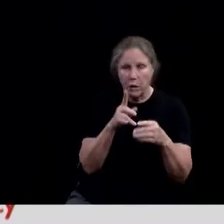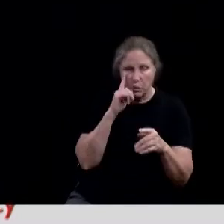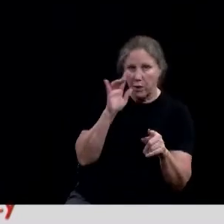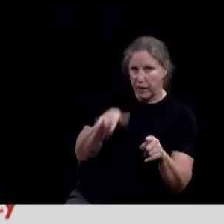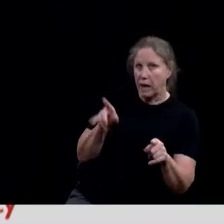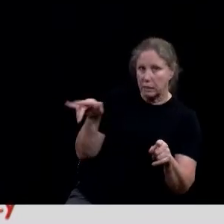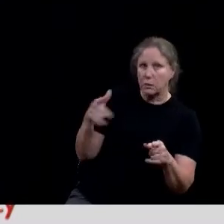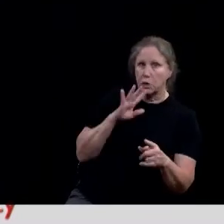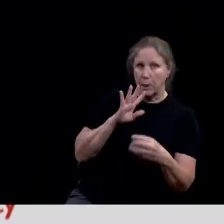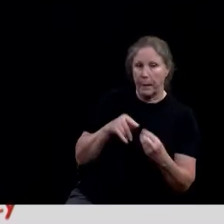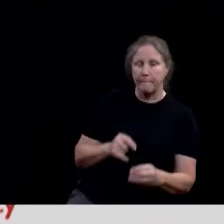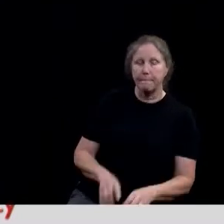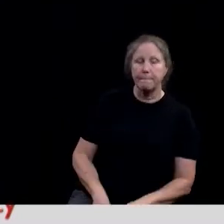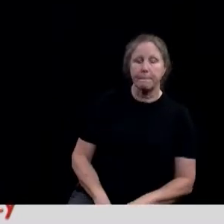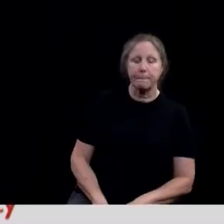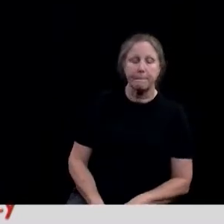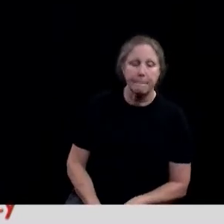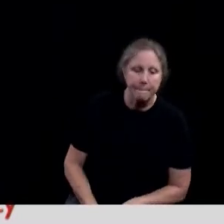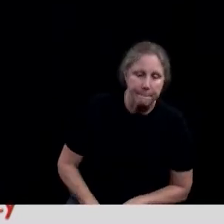Thank you. Yes, ma'am.